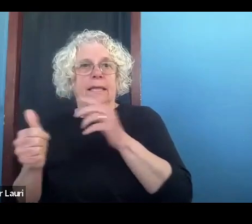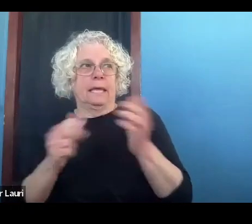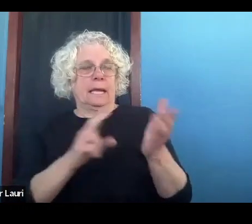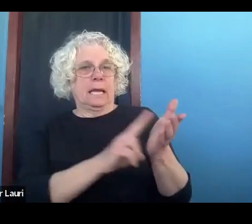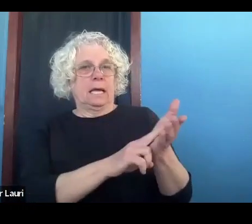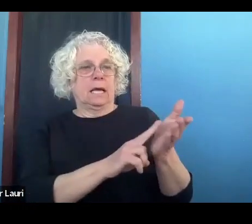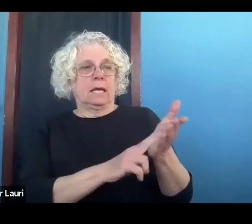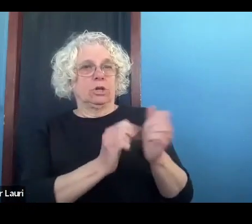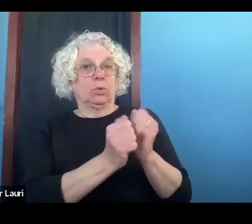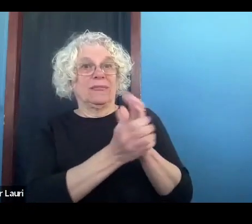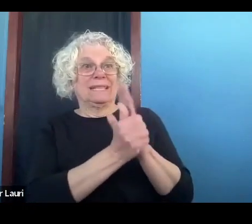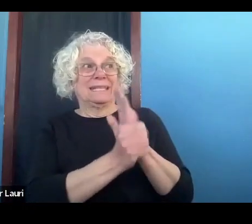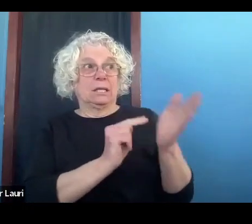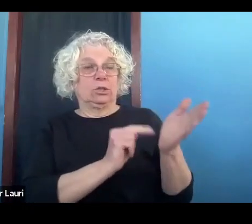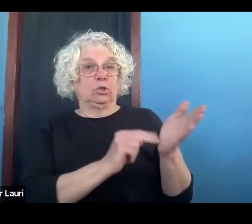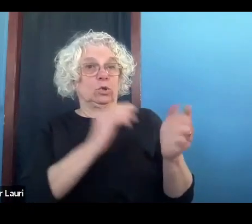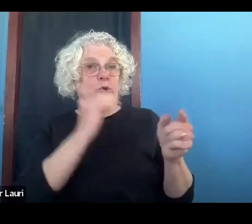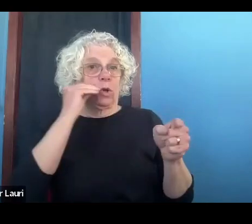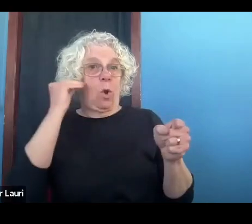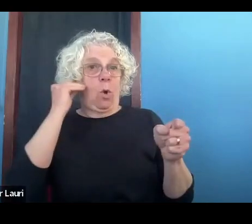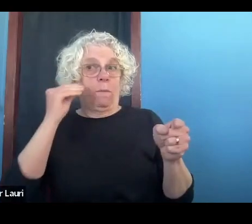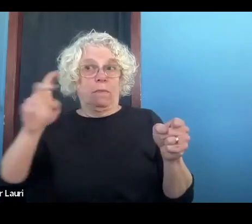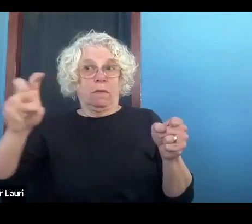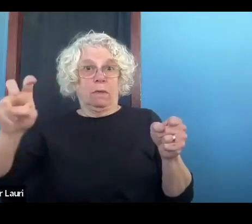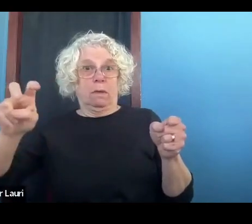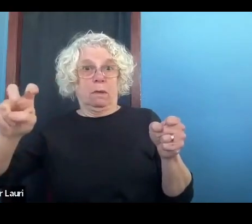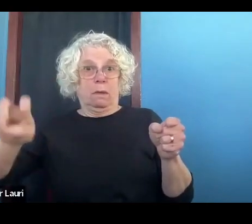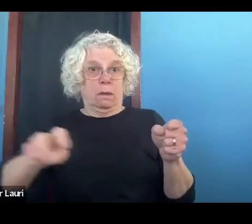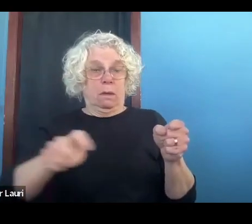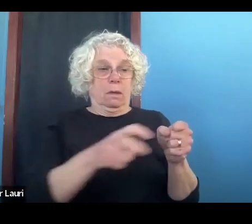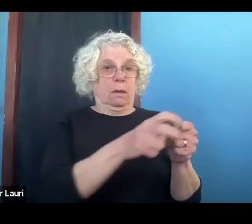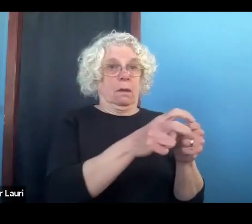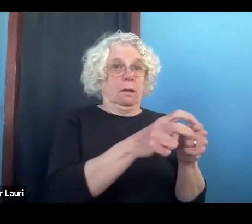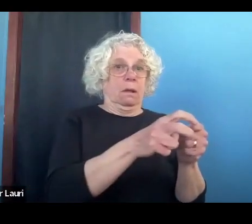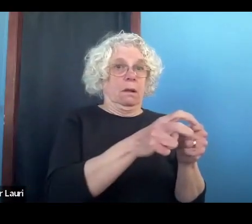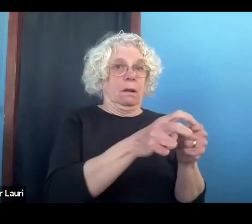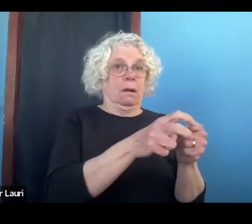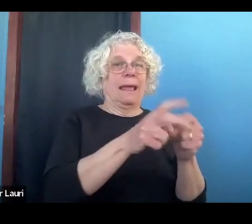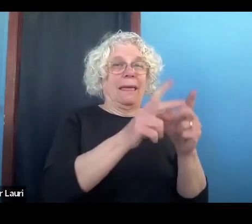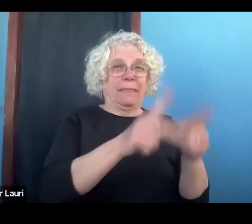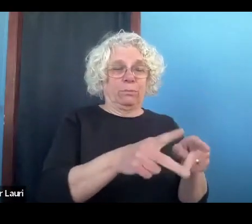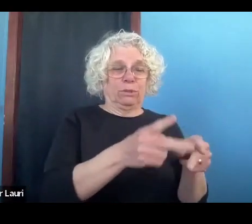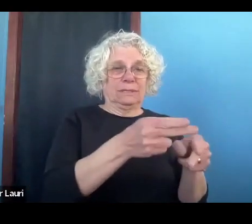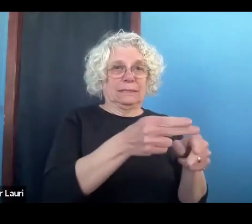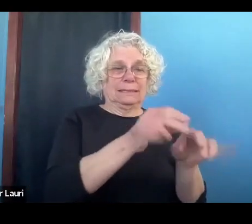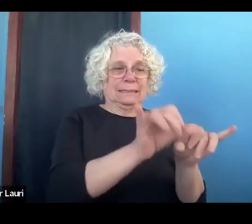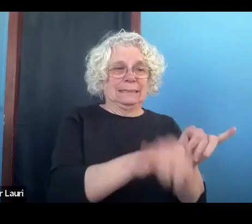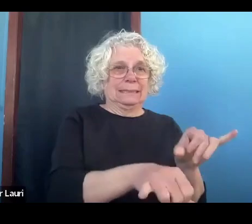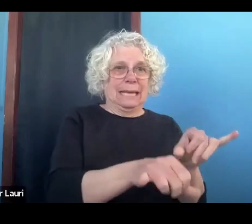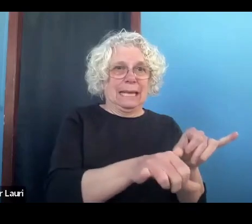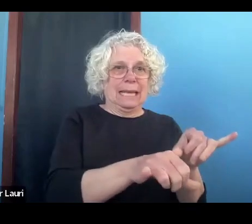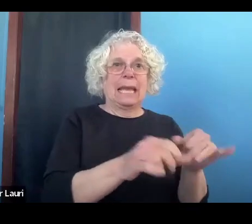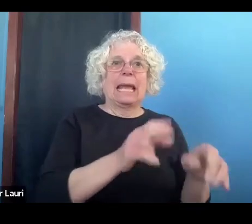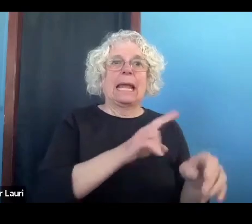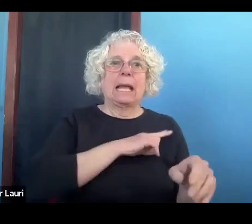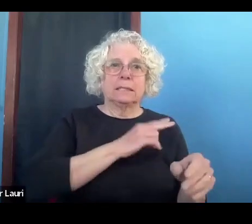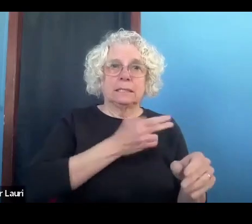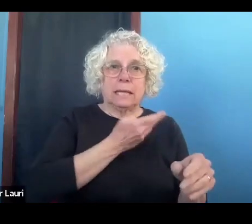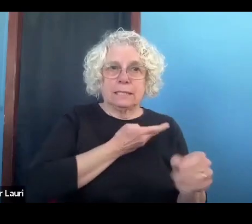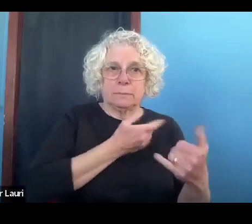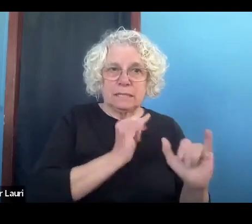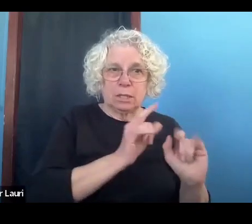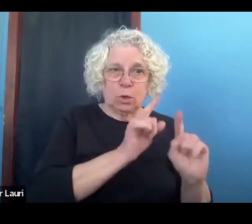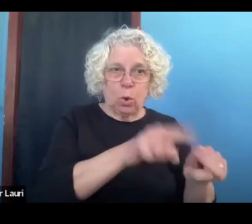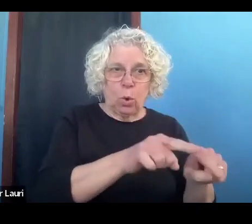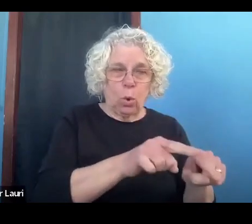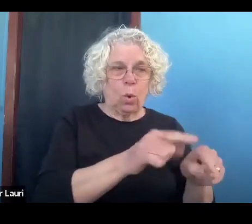with a skilled nursing facility so that individual can go into a skilled nursing facility. Hospice can still go into the facility and manage